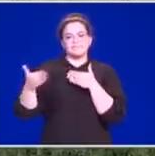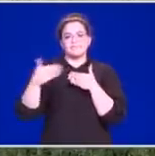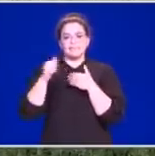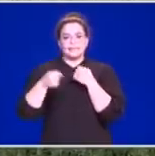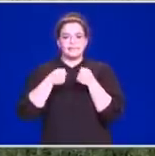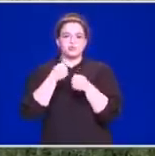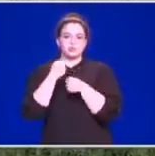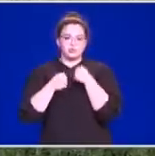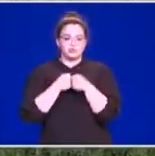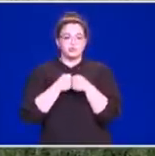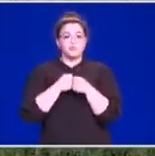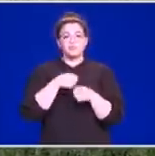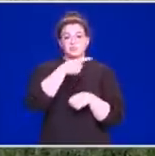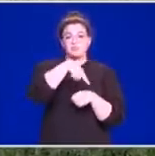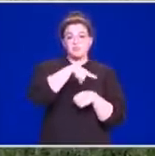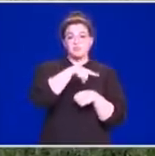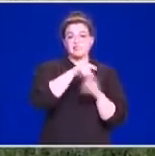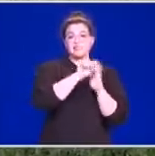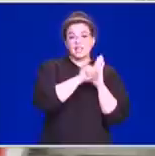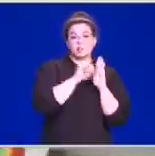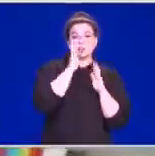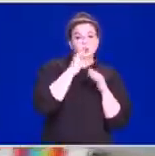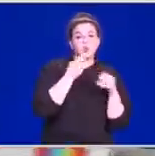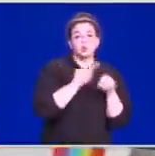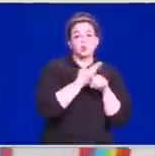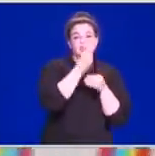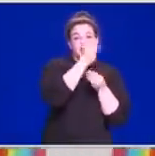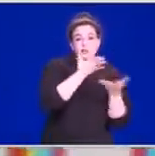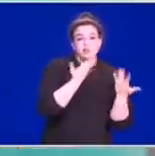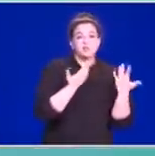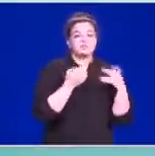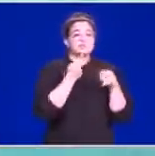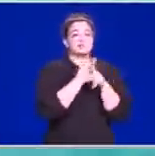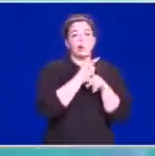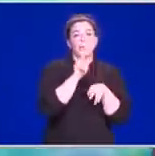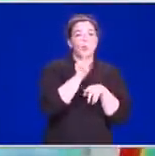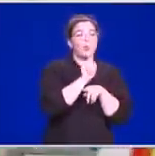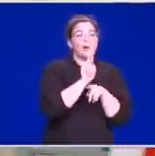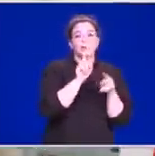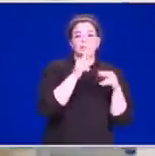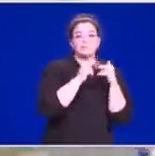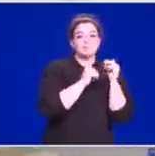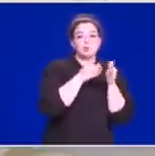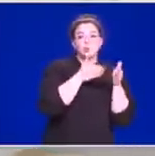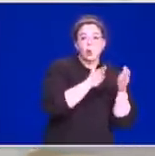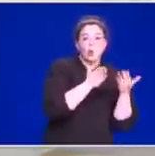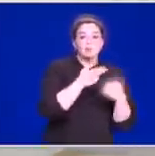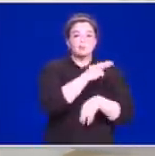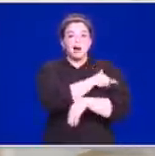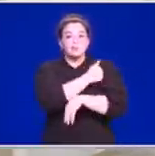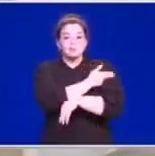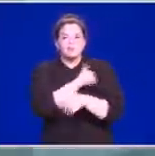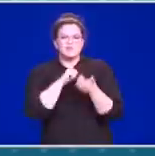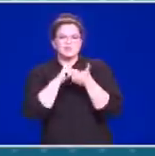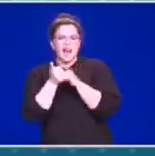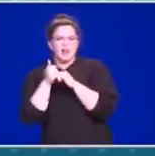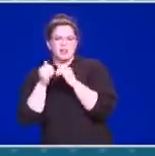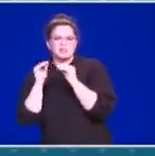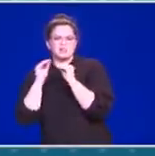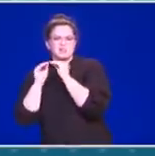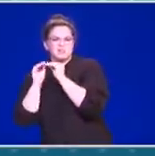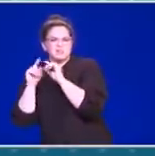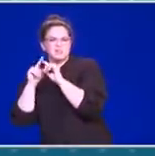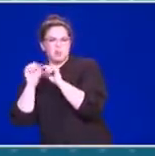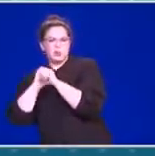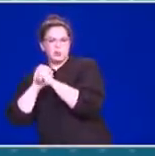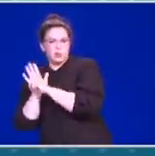leaders can use this data to make decisions such as where to build roads and hospitals and how to help our nation recover from the pandemic. These